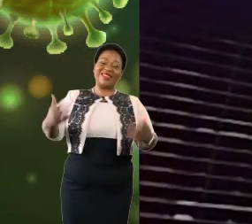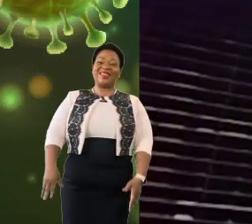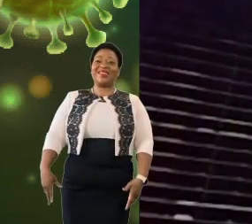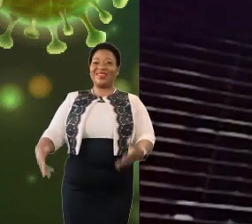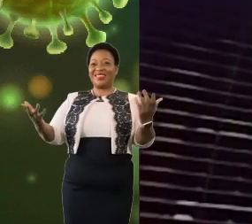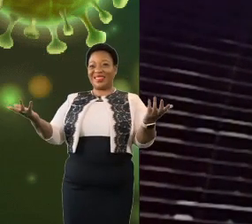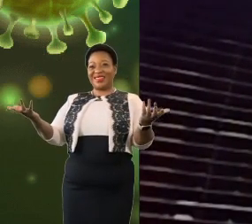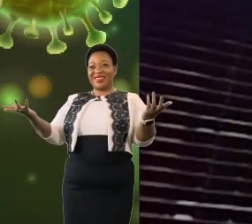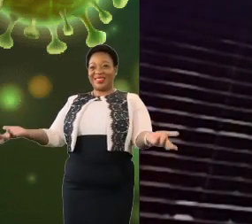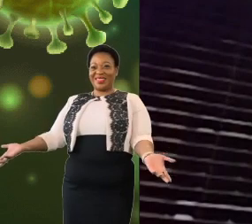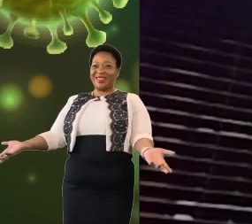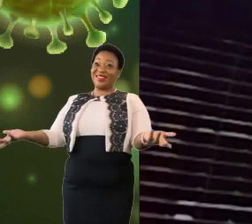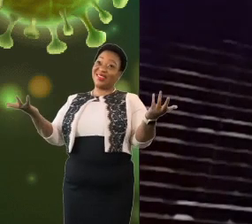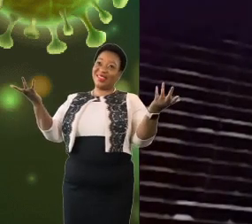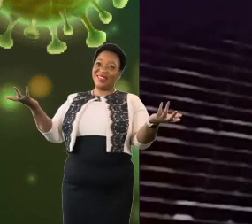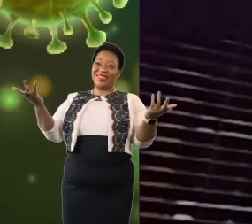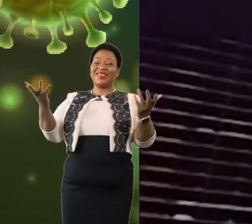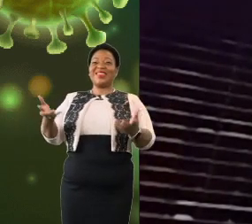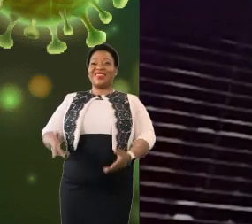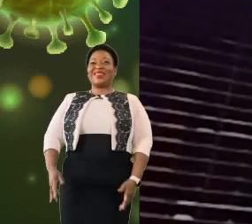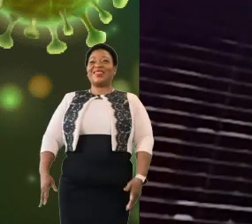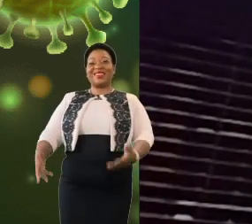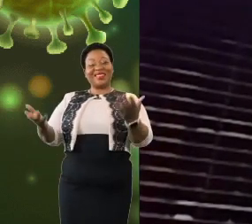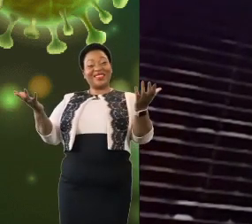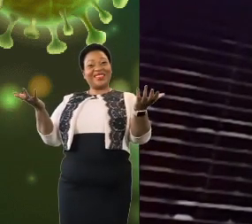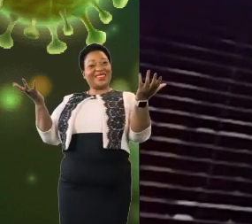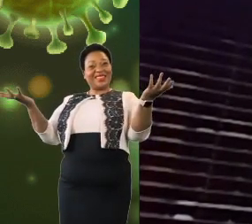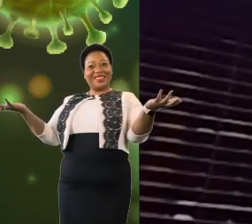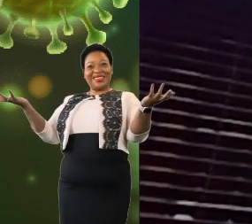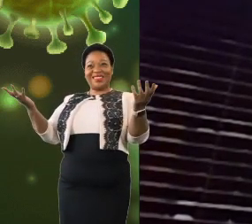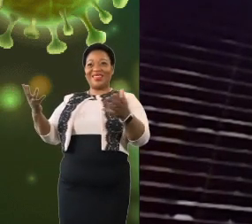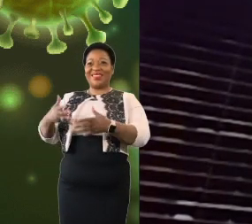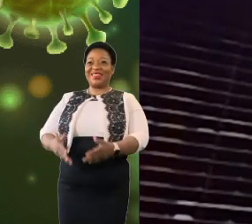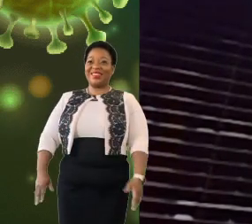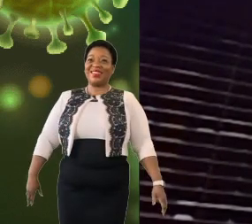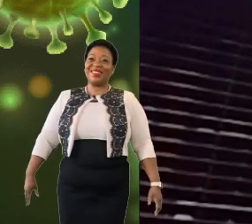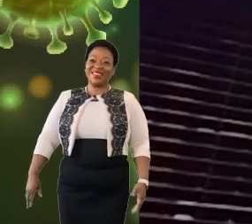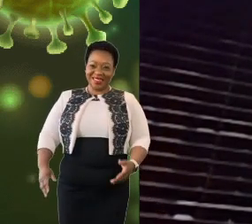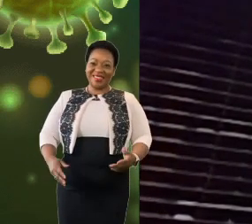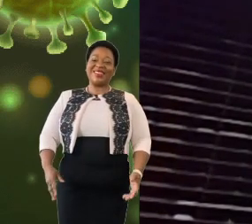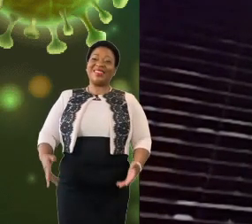Industries such as the one that's dealing with computers,